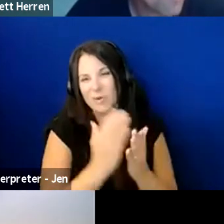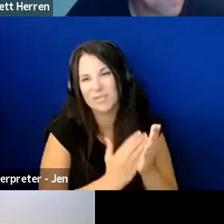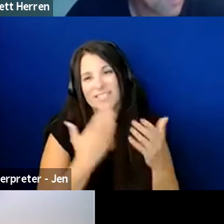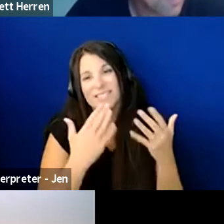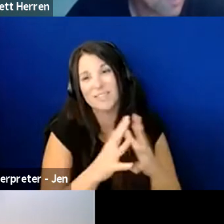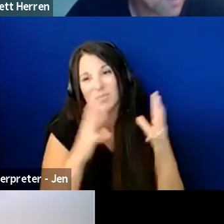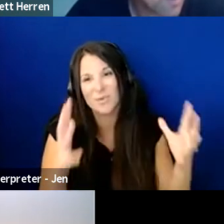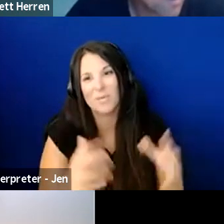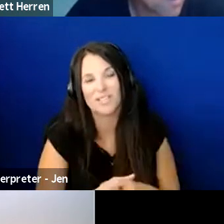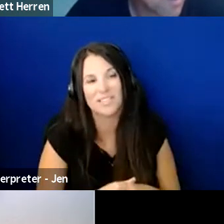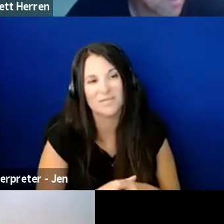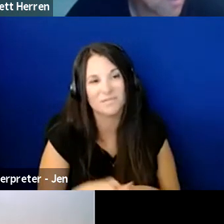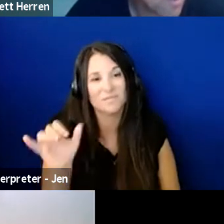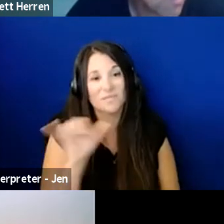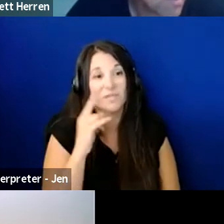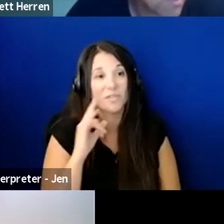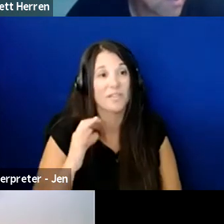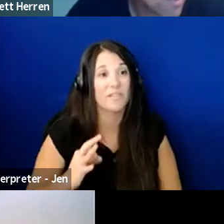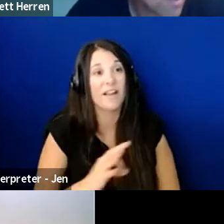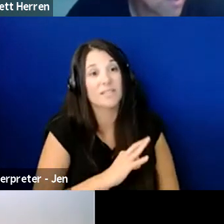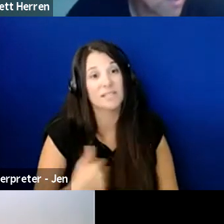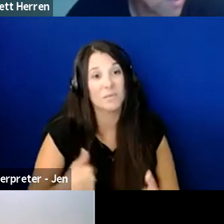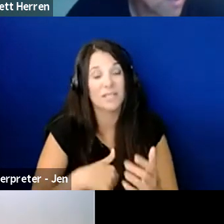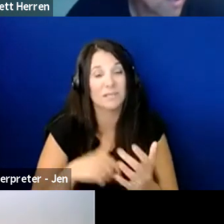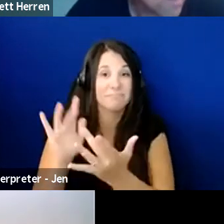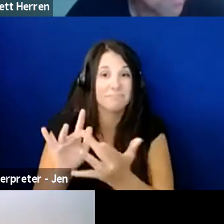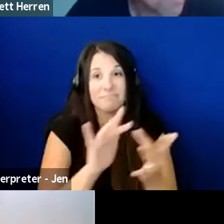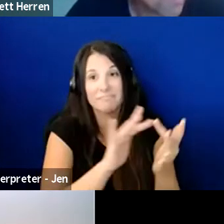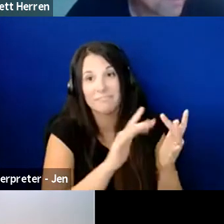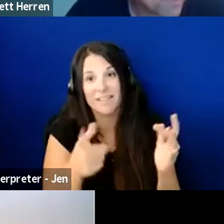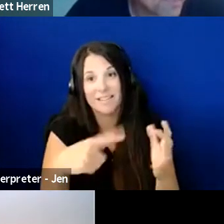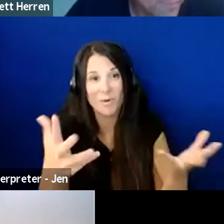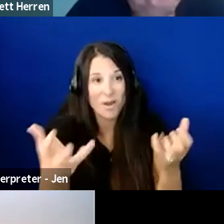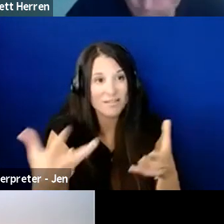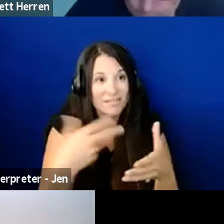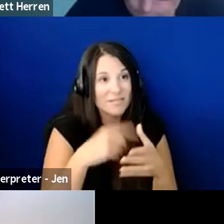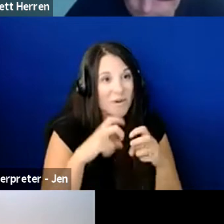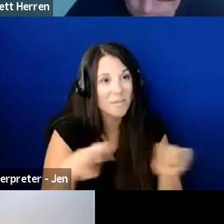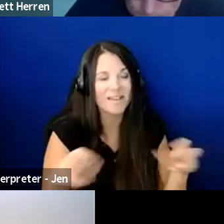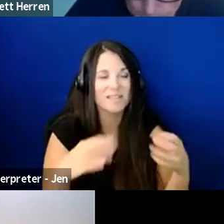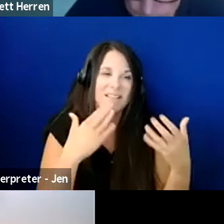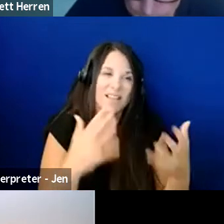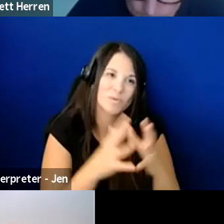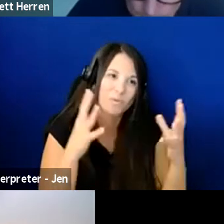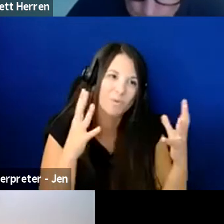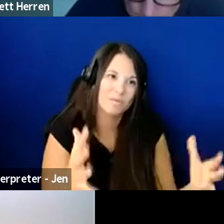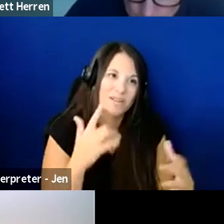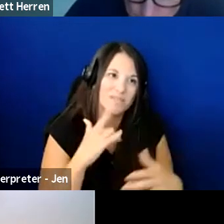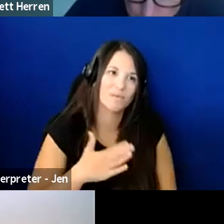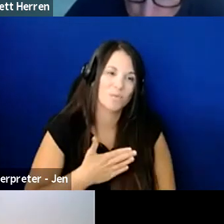to all the faculty that we reached out to that also wanted to be part of a panelist, we thank you so much for your willingness